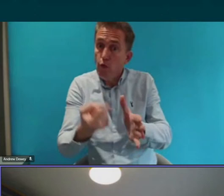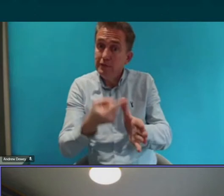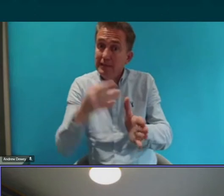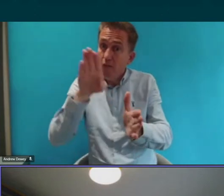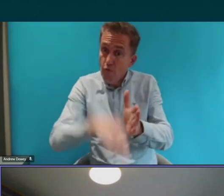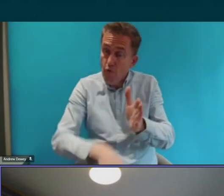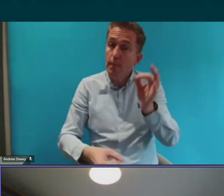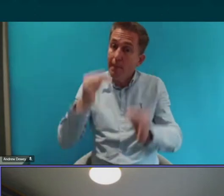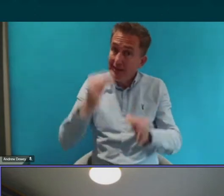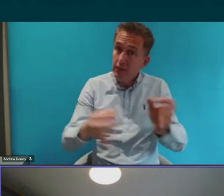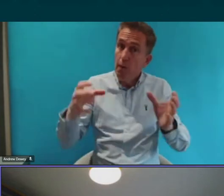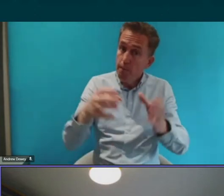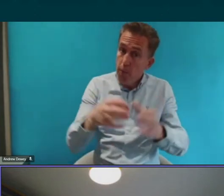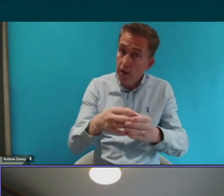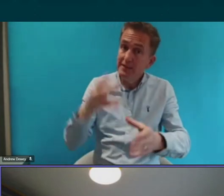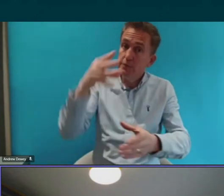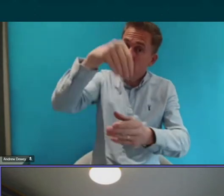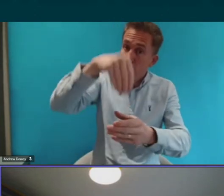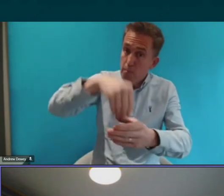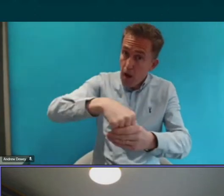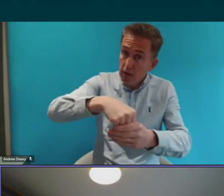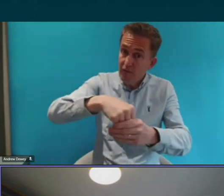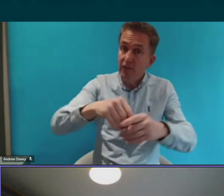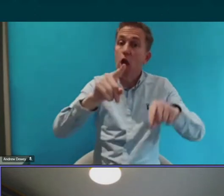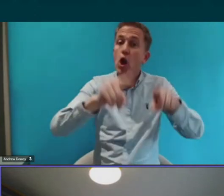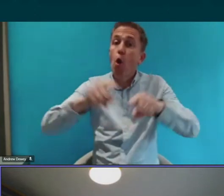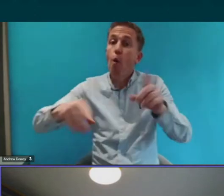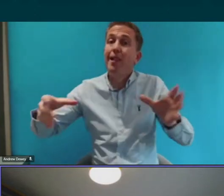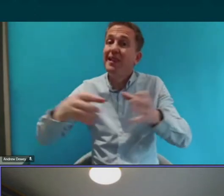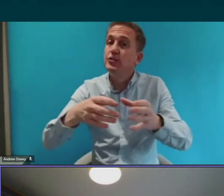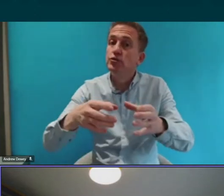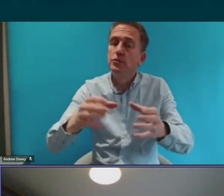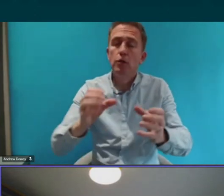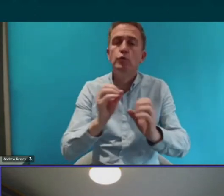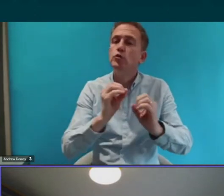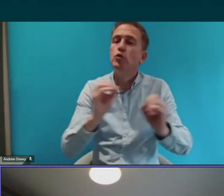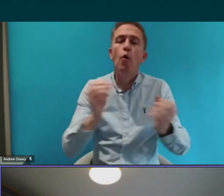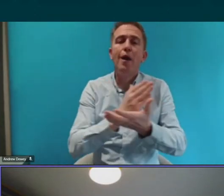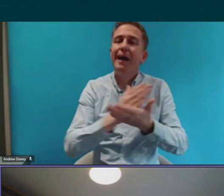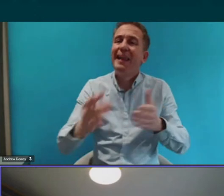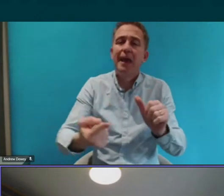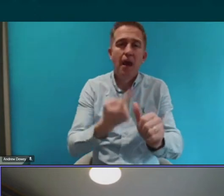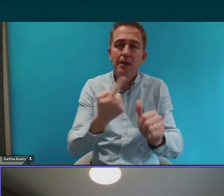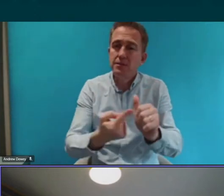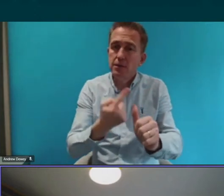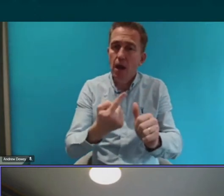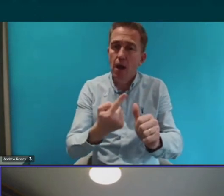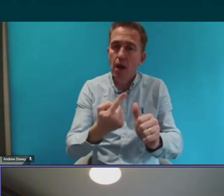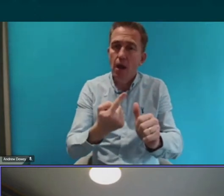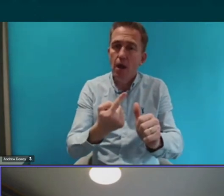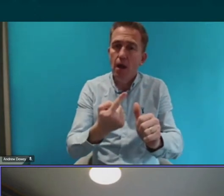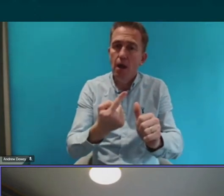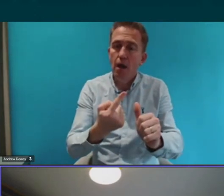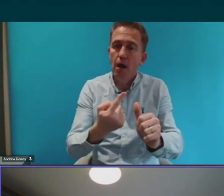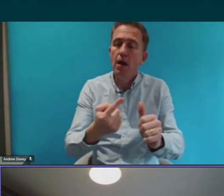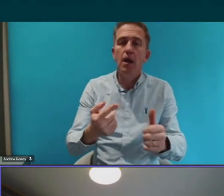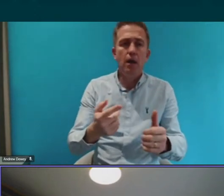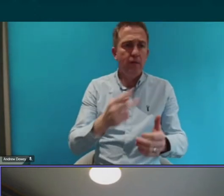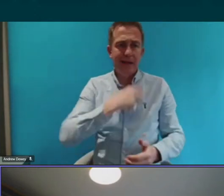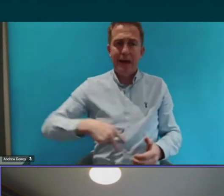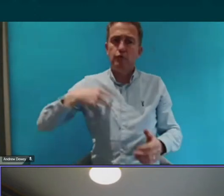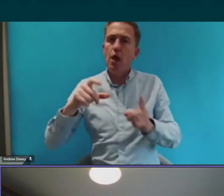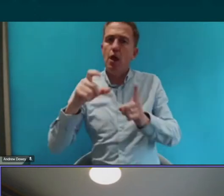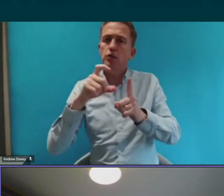to participate within the coalition, and didn't get a clear answer other than a lecture from Councillor